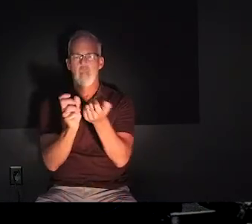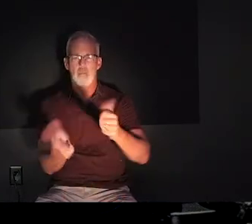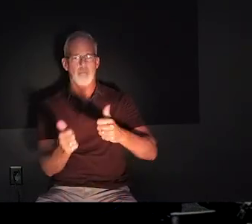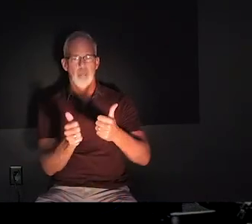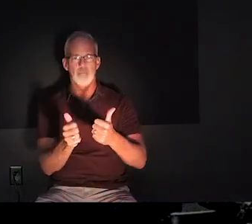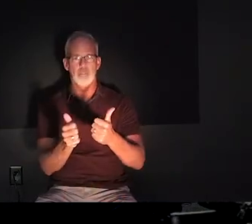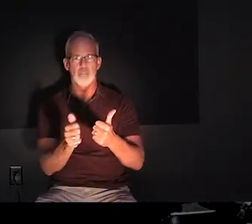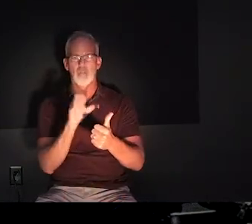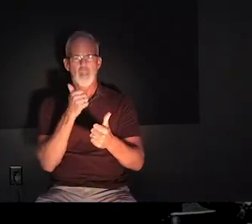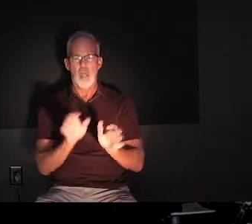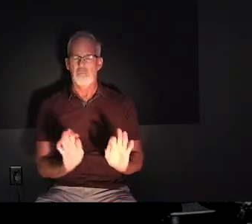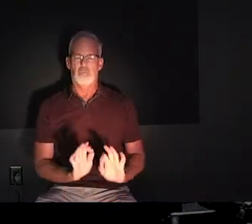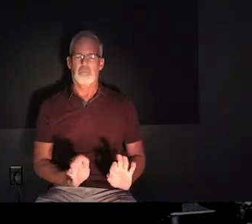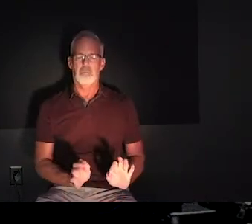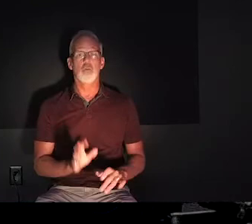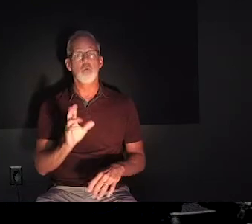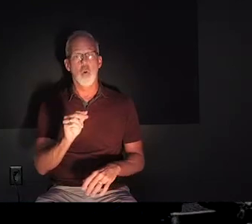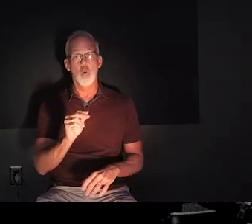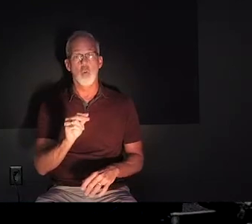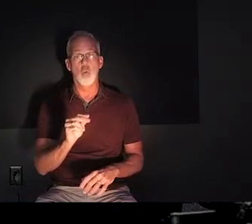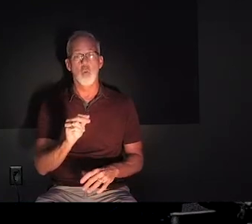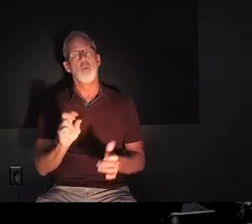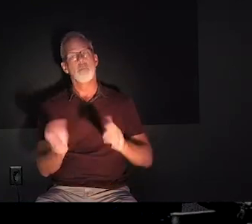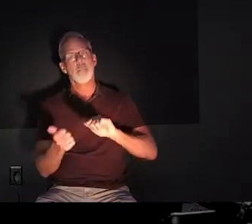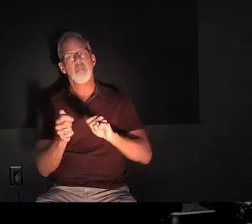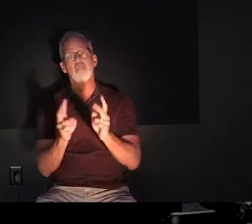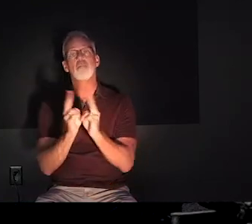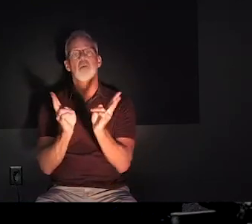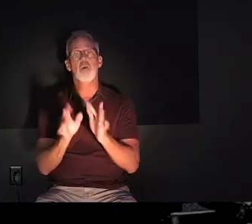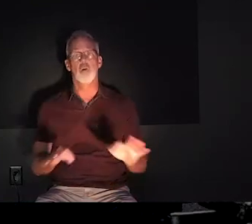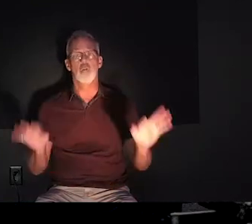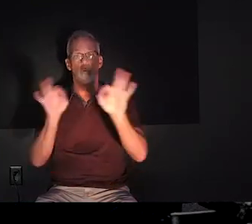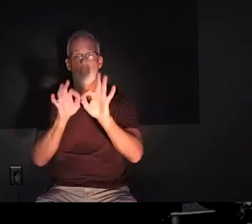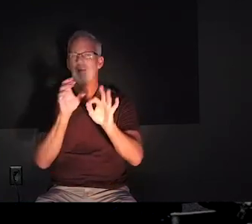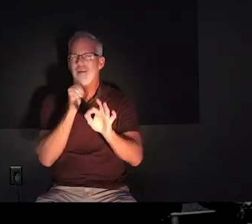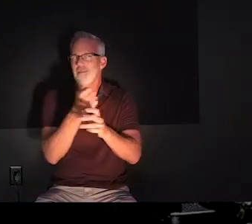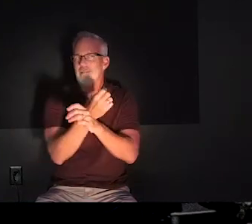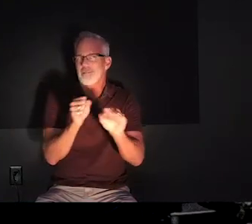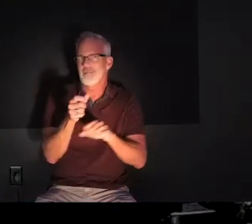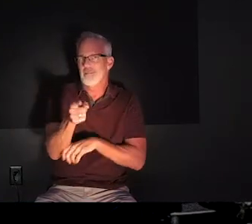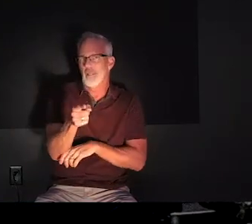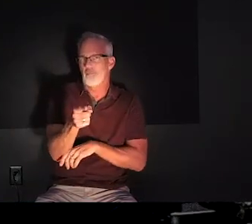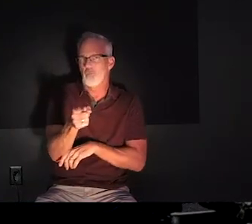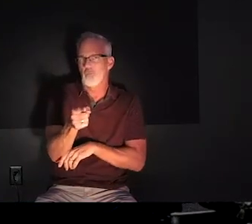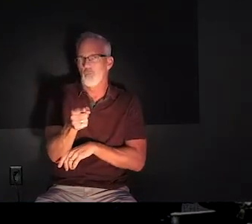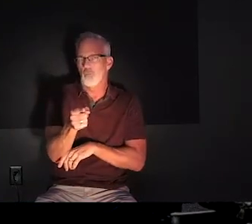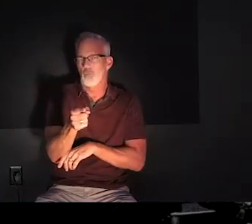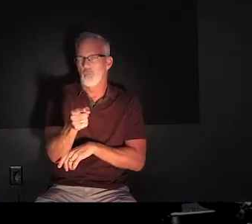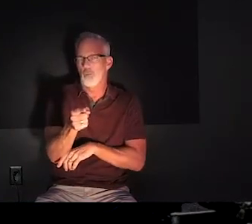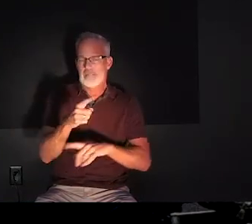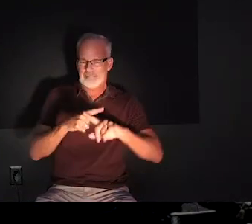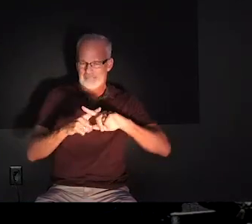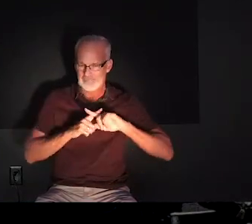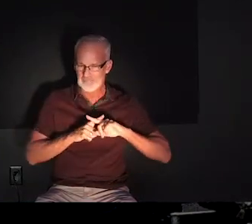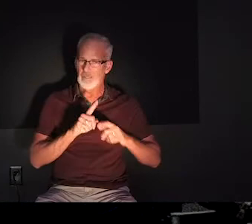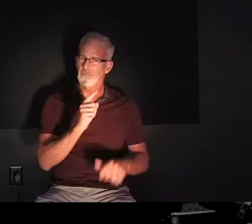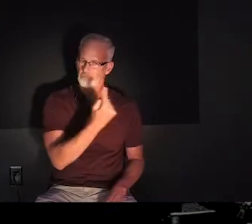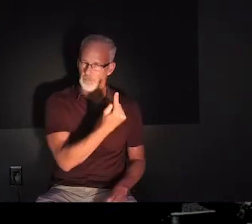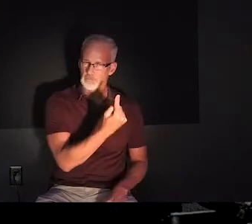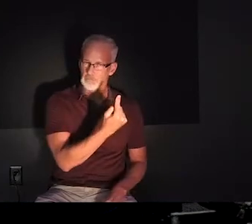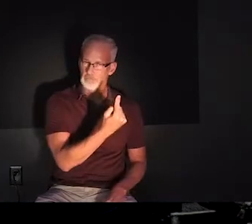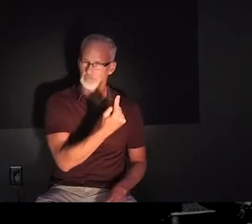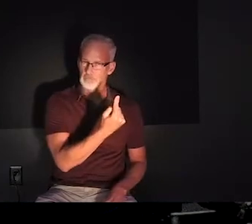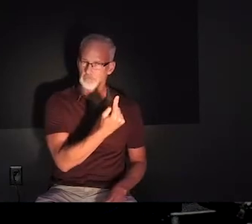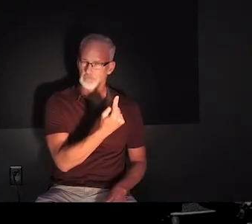deal. Baptism isn't salvation. We don't have to be baptized in order to be saved. How do we know